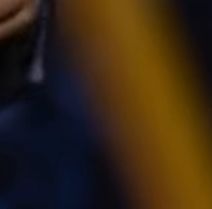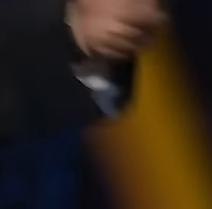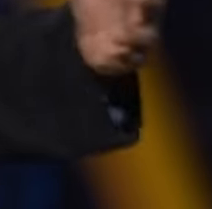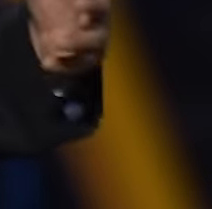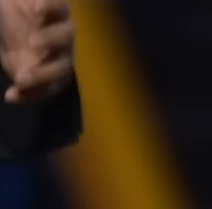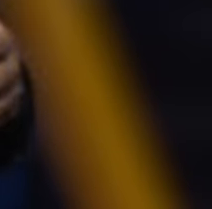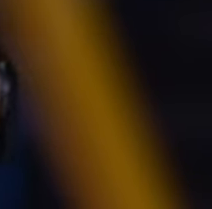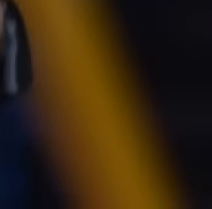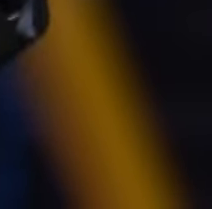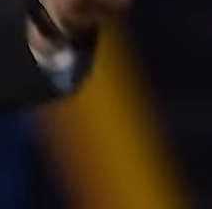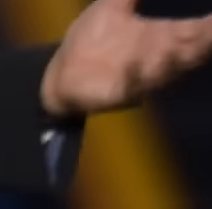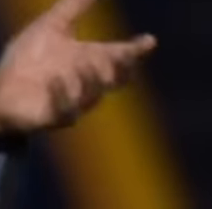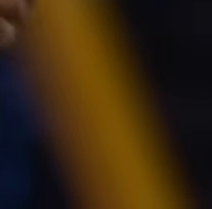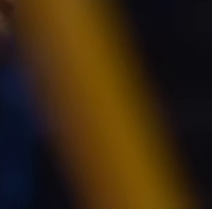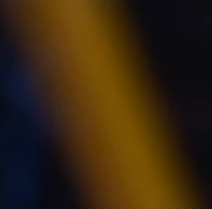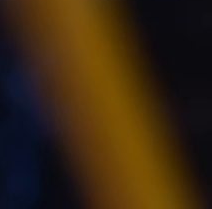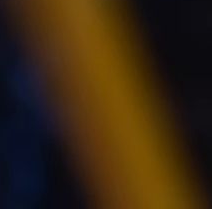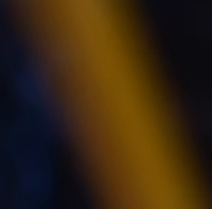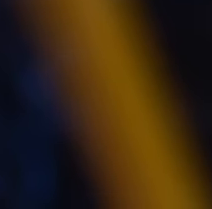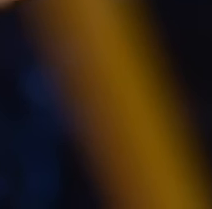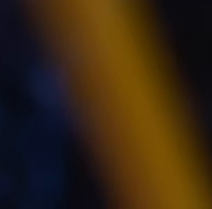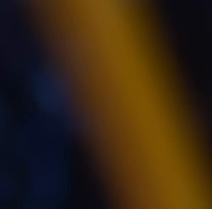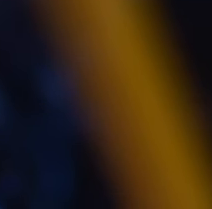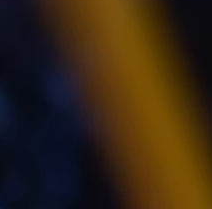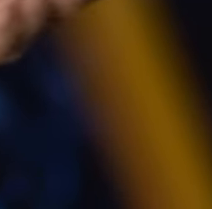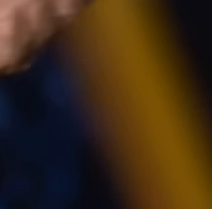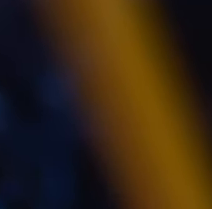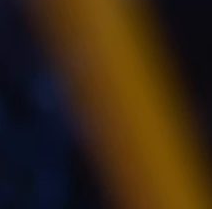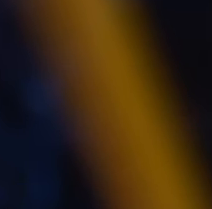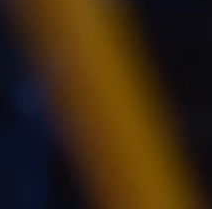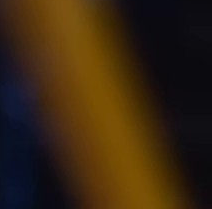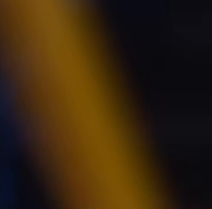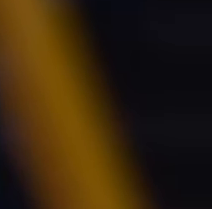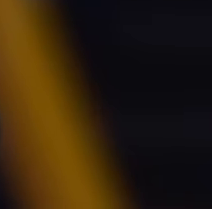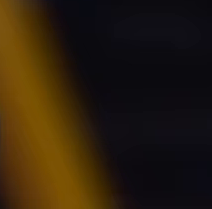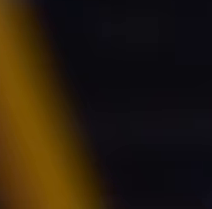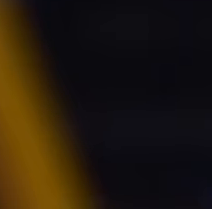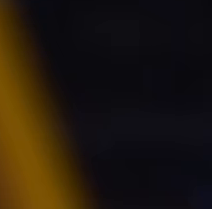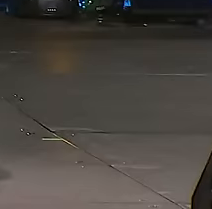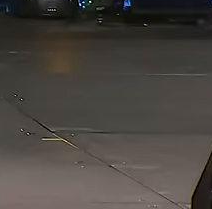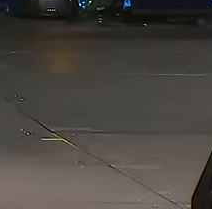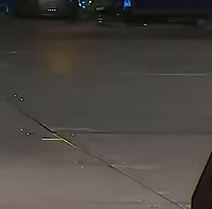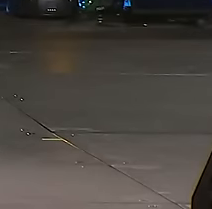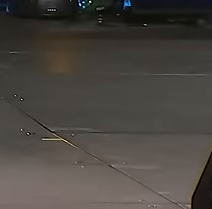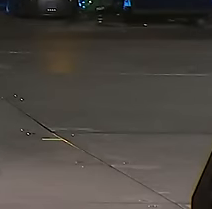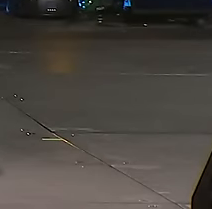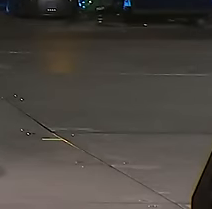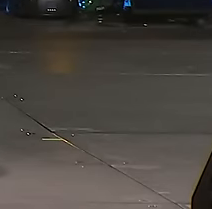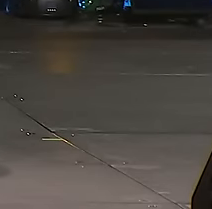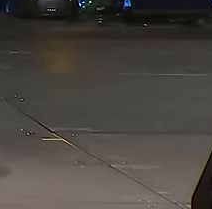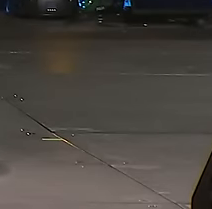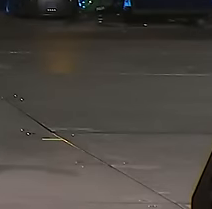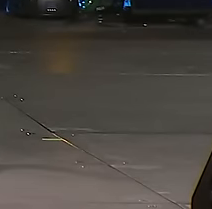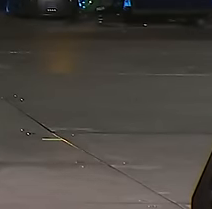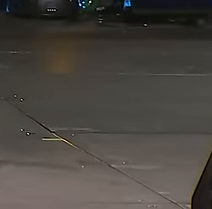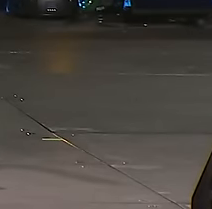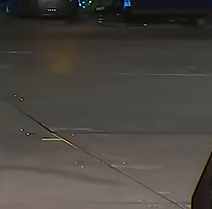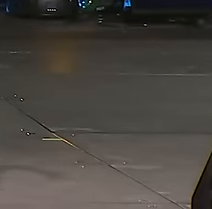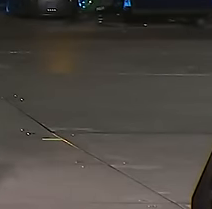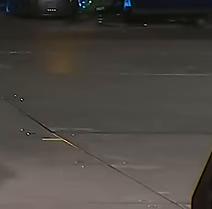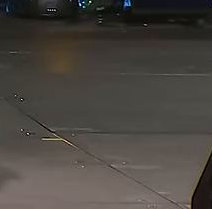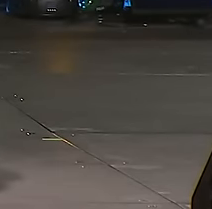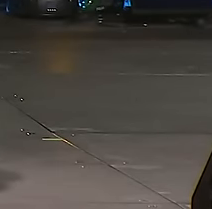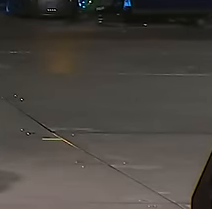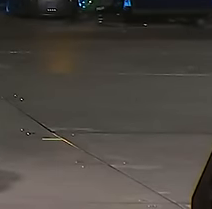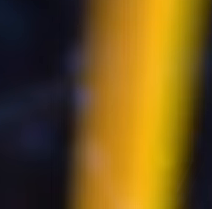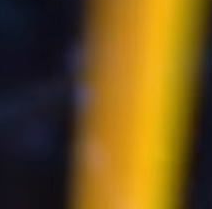ese legado, hay algo en esa autoridad espiritual que Dios pone sobre nuestras vidas. Amen. What a legacy. Qué legado. And I have to